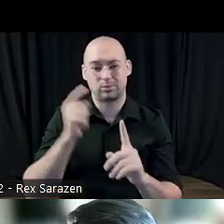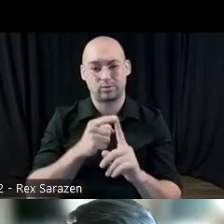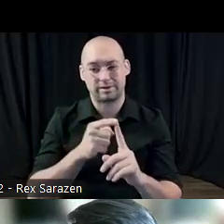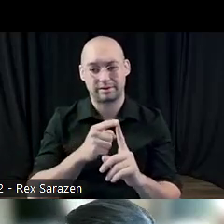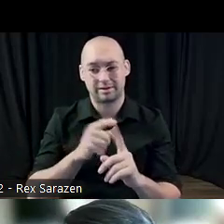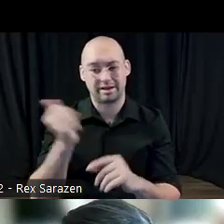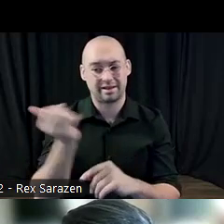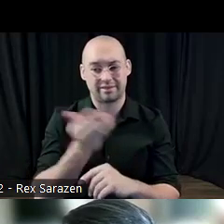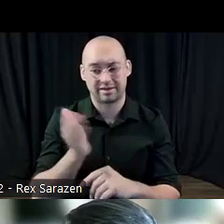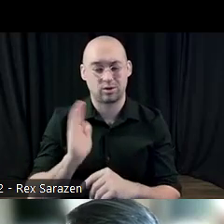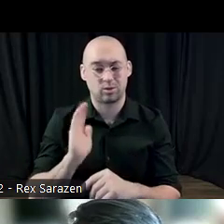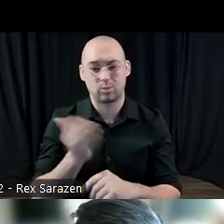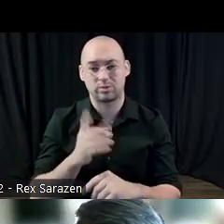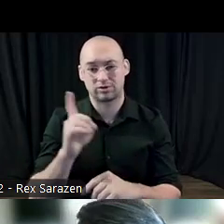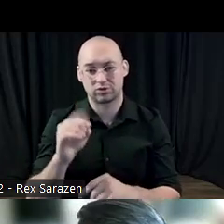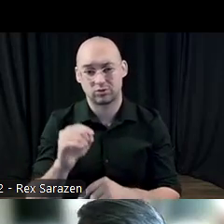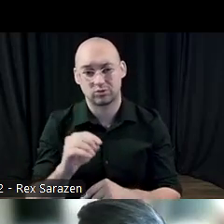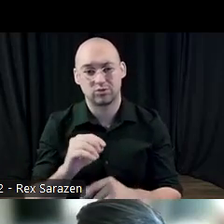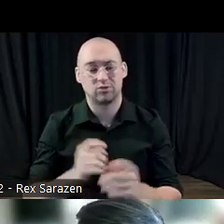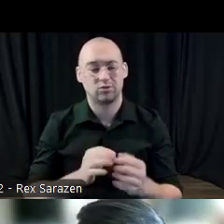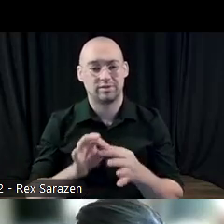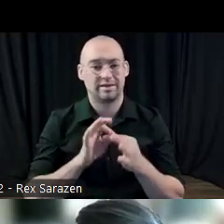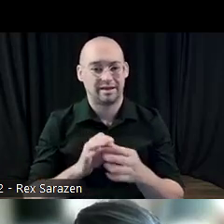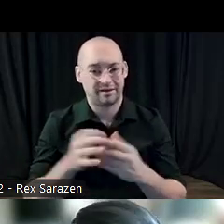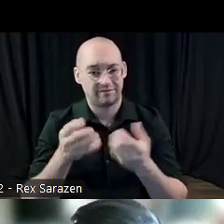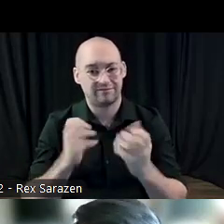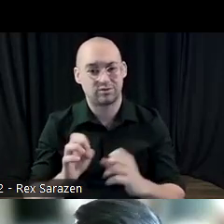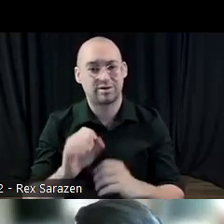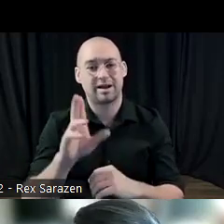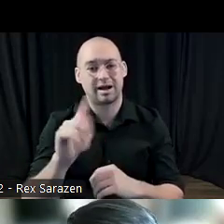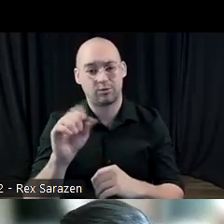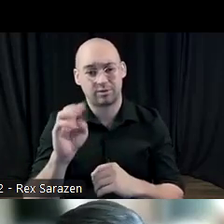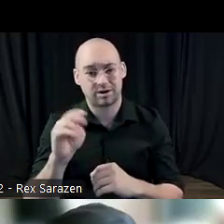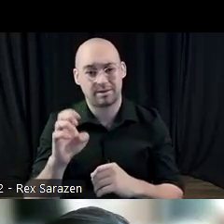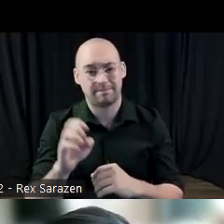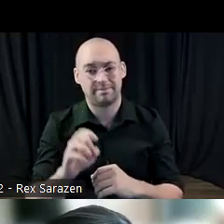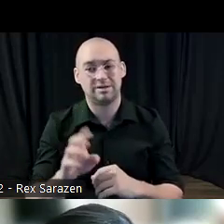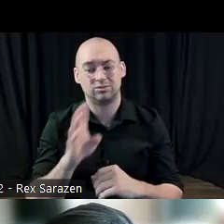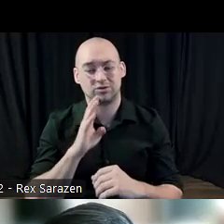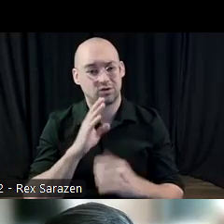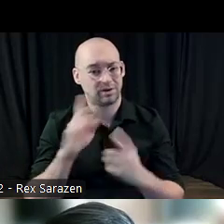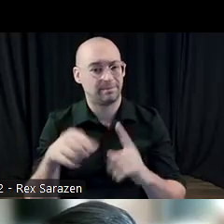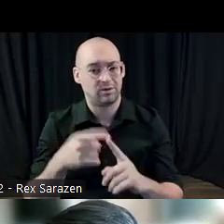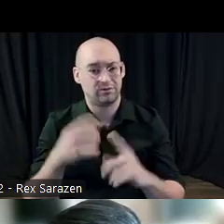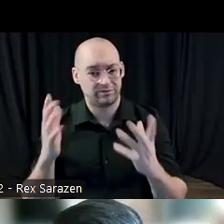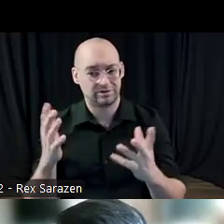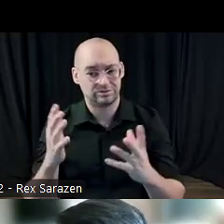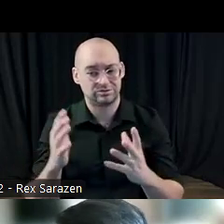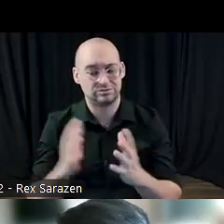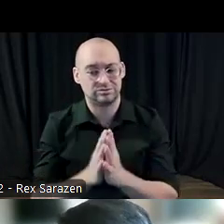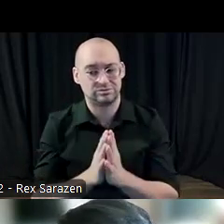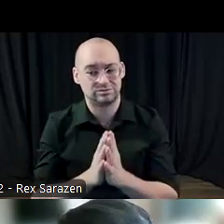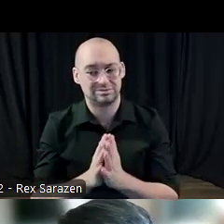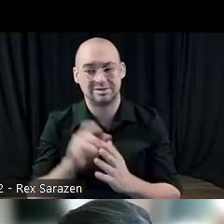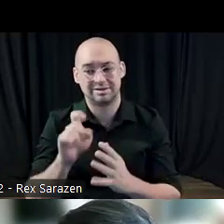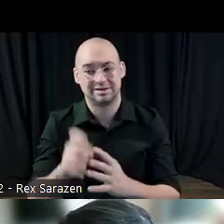anything that we do in terms of efforts and outcomes, and to the efforts that we all talked about, we need to see